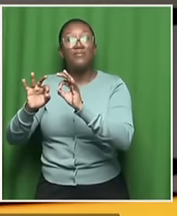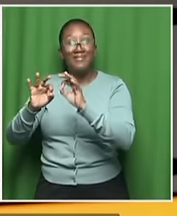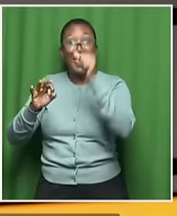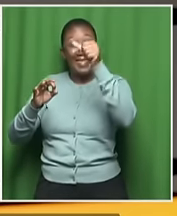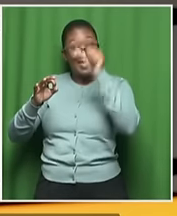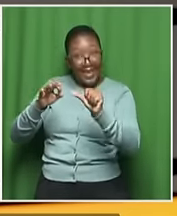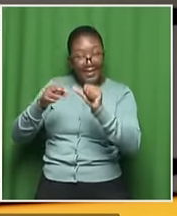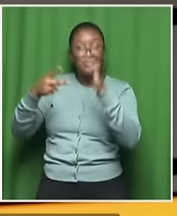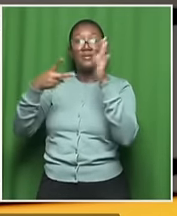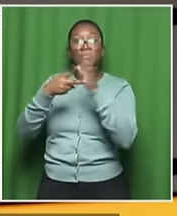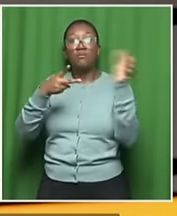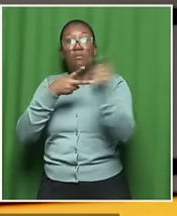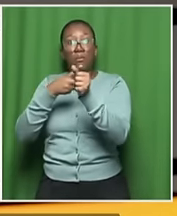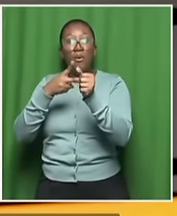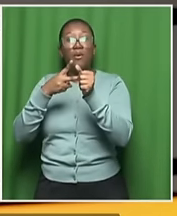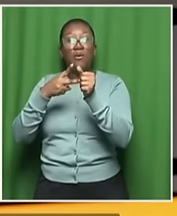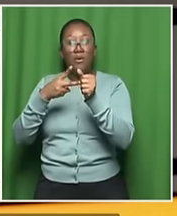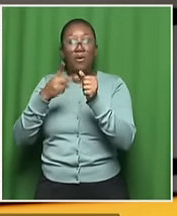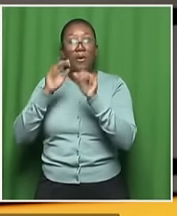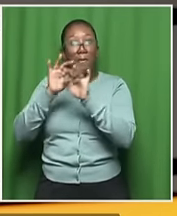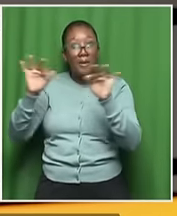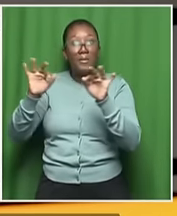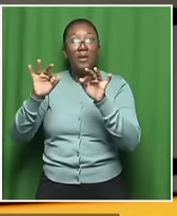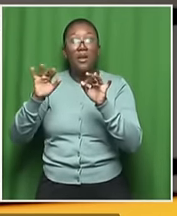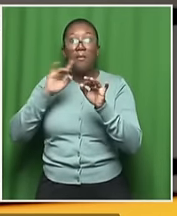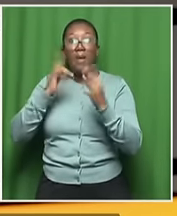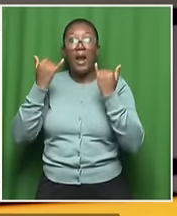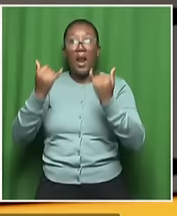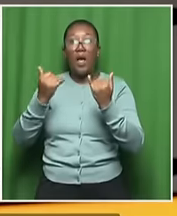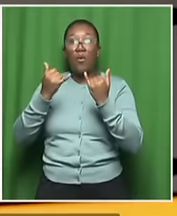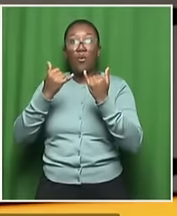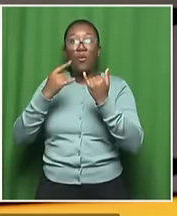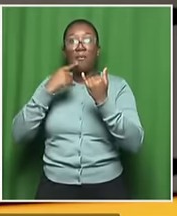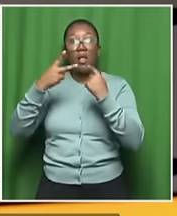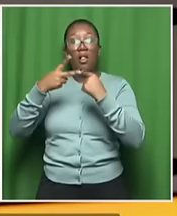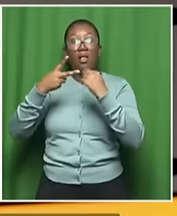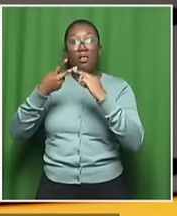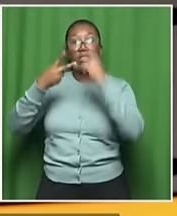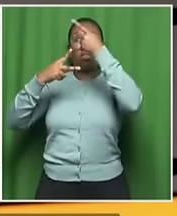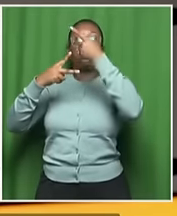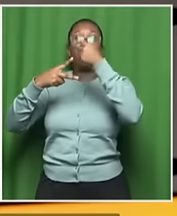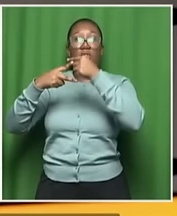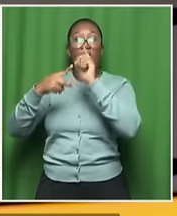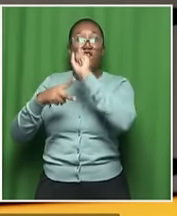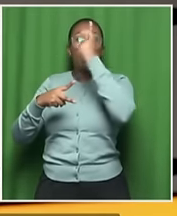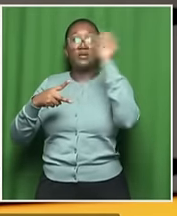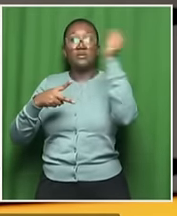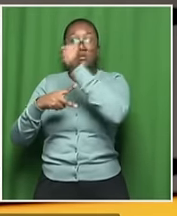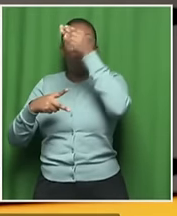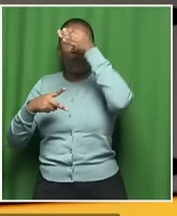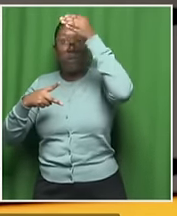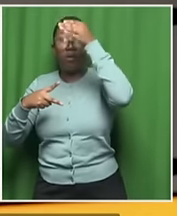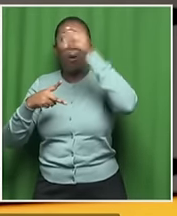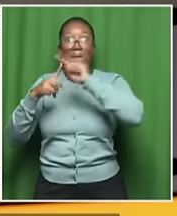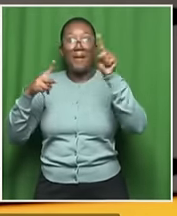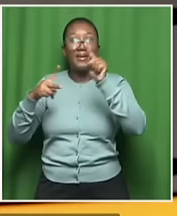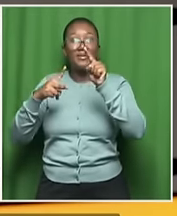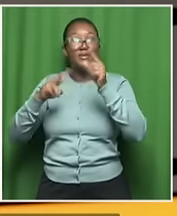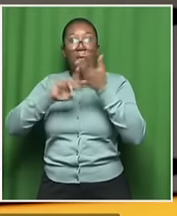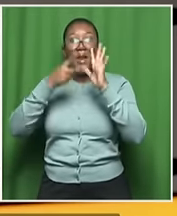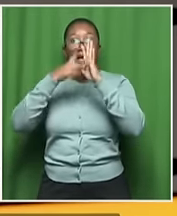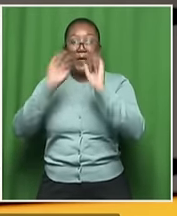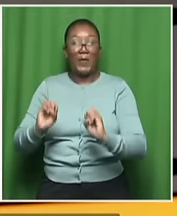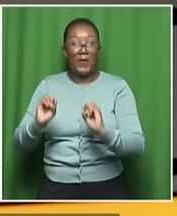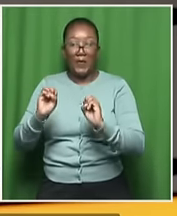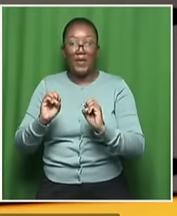people. But now they do it the other way around. And it is chaos. It's not fair, in a certain sense, to those